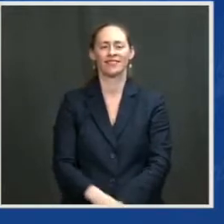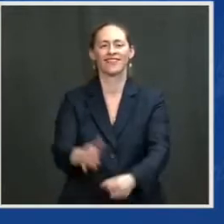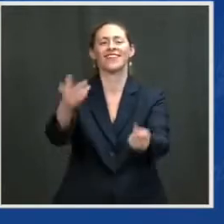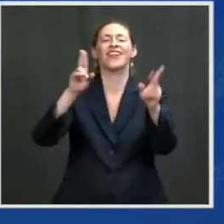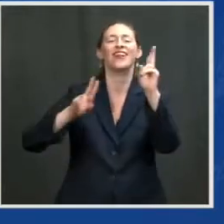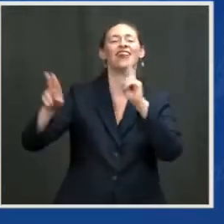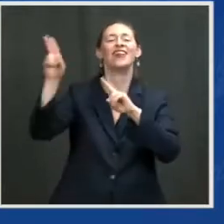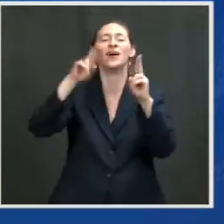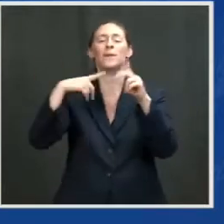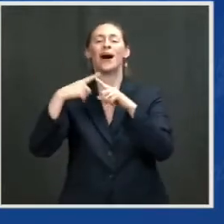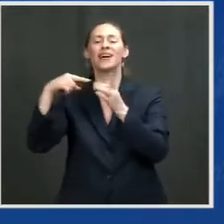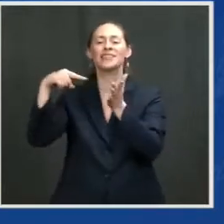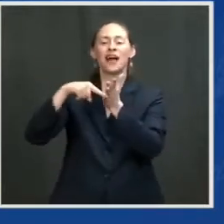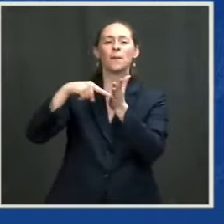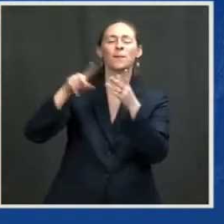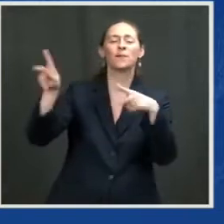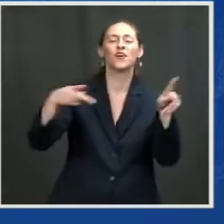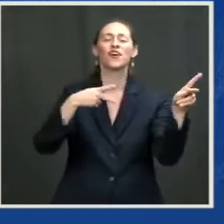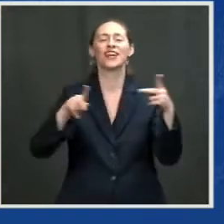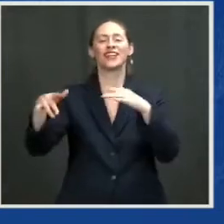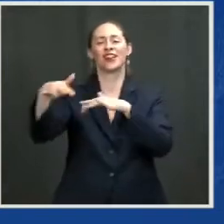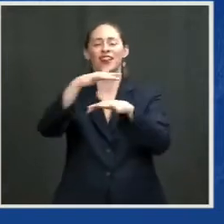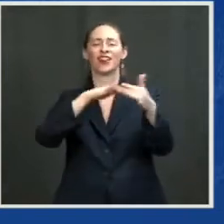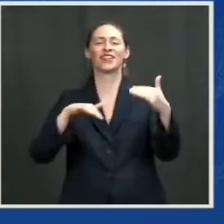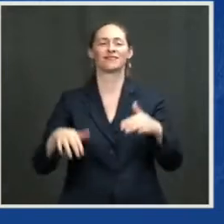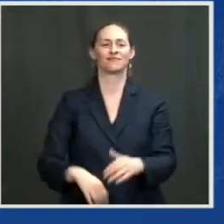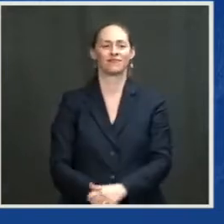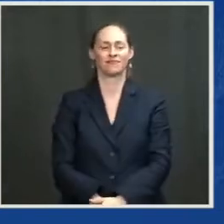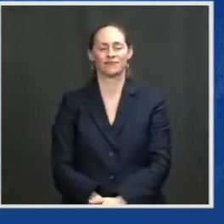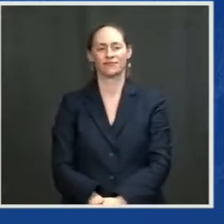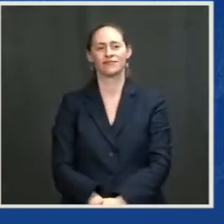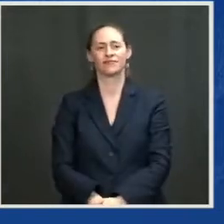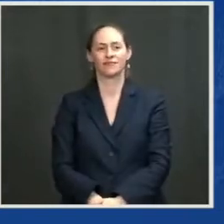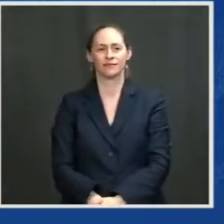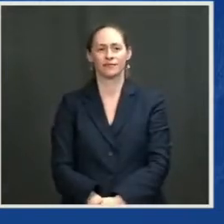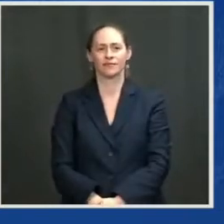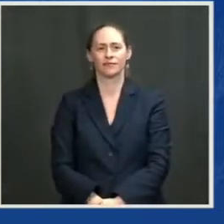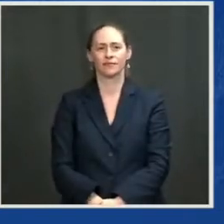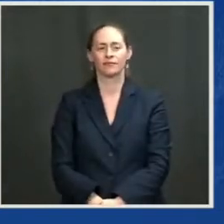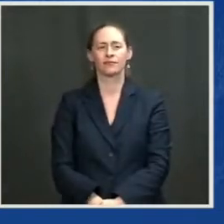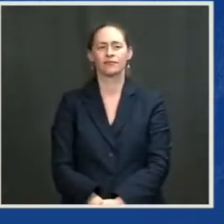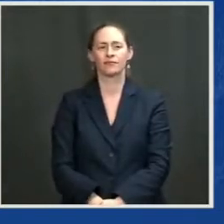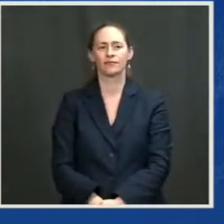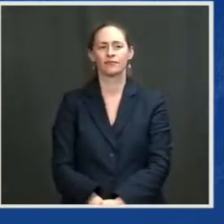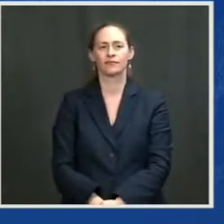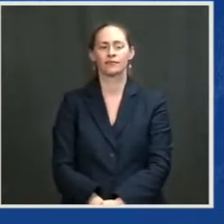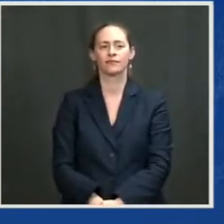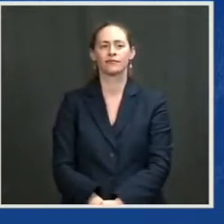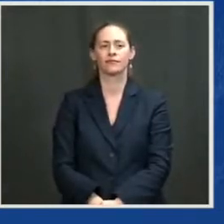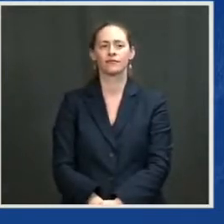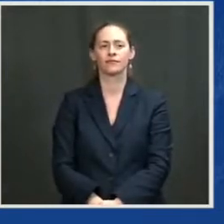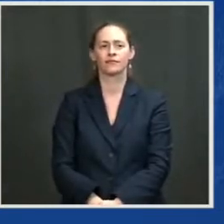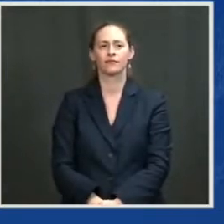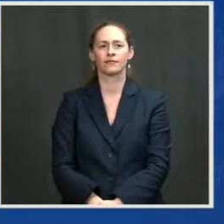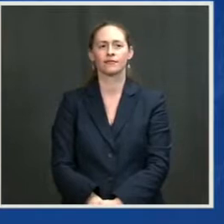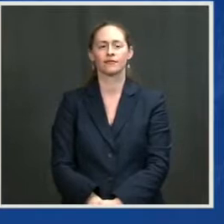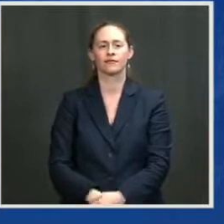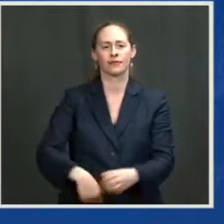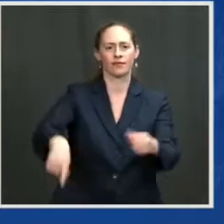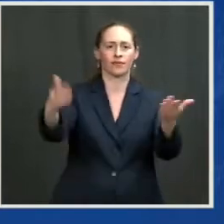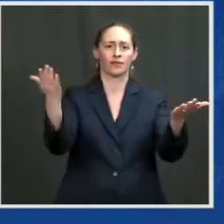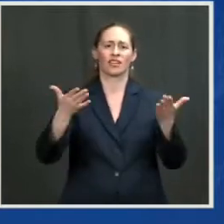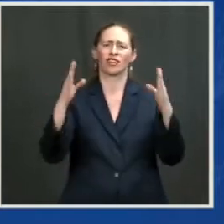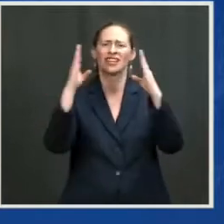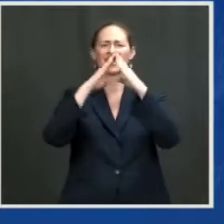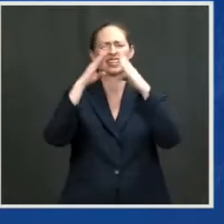God, he was amazing. An amazing guy. And both of you are amazing. Mr. Mayor, you got a great city. And as